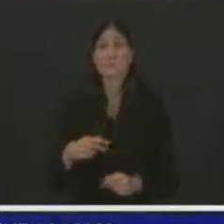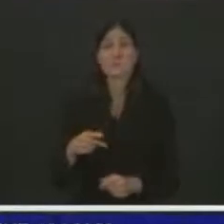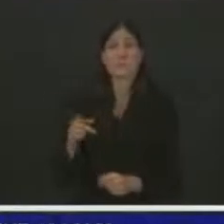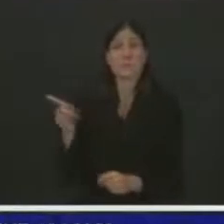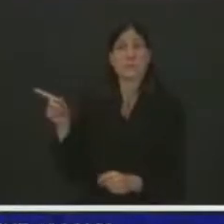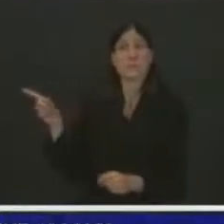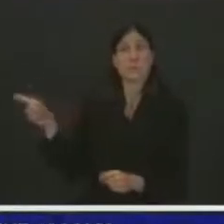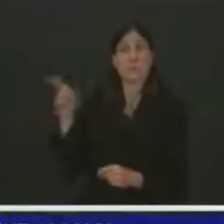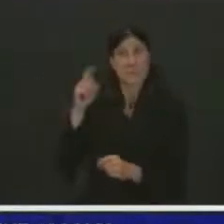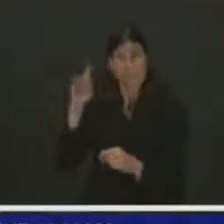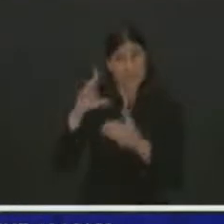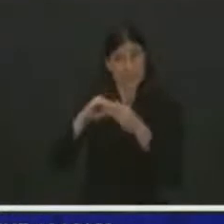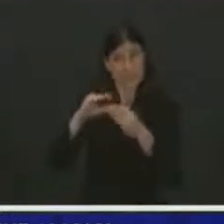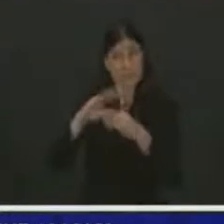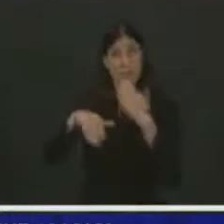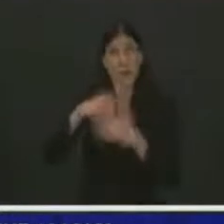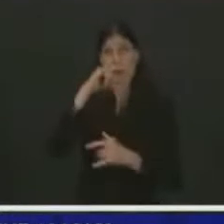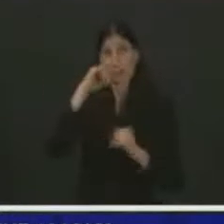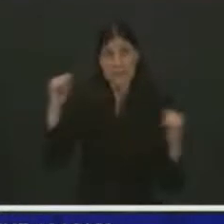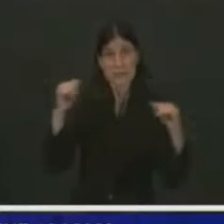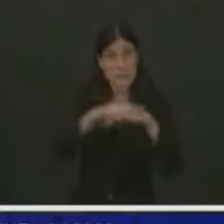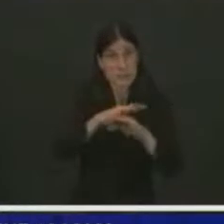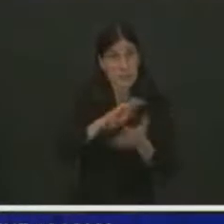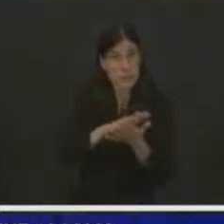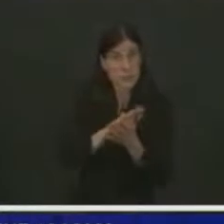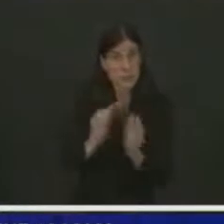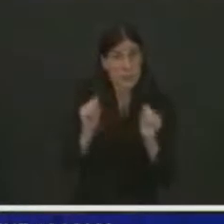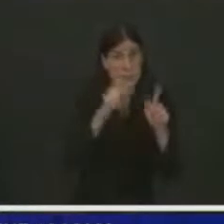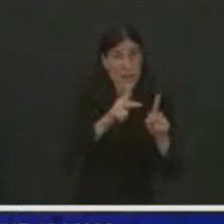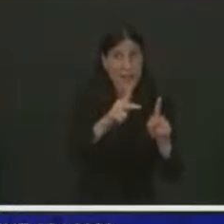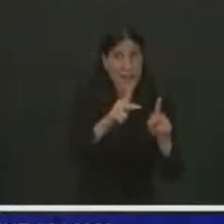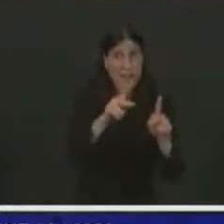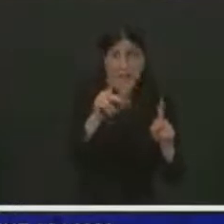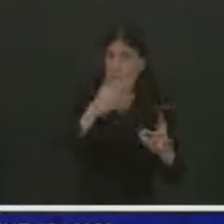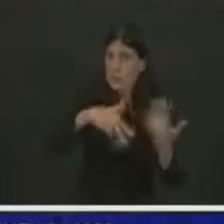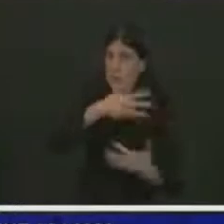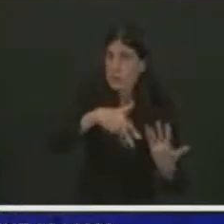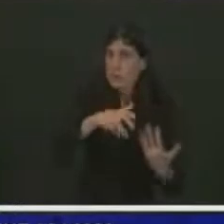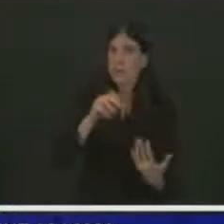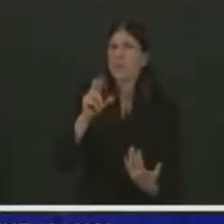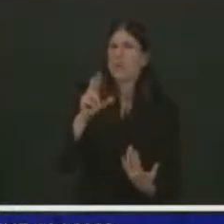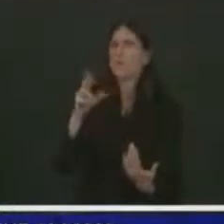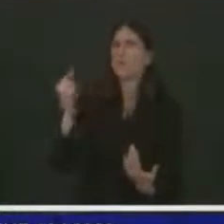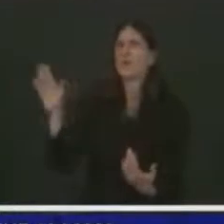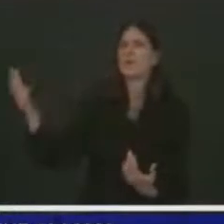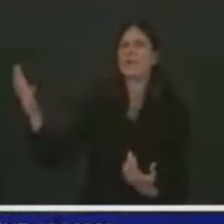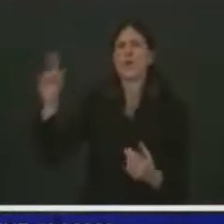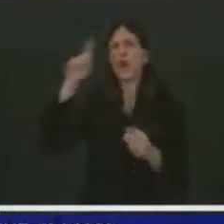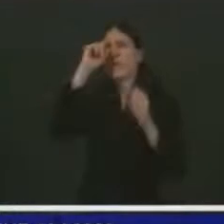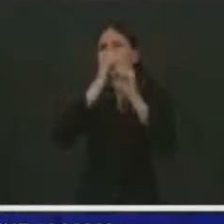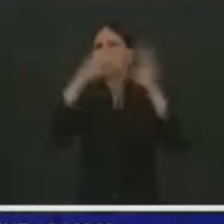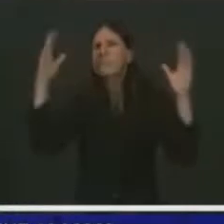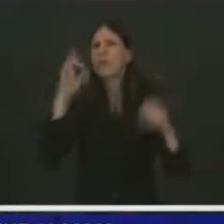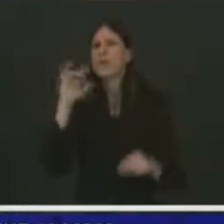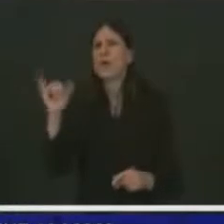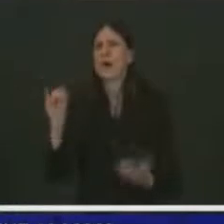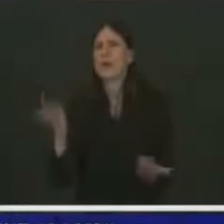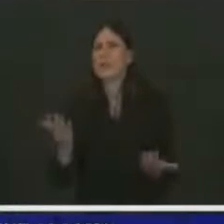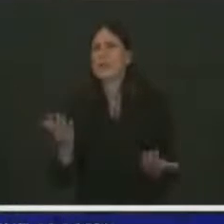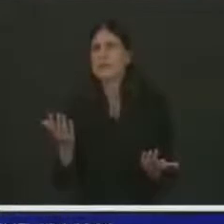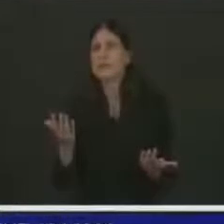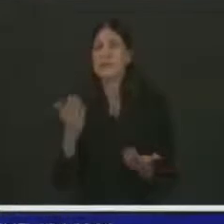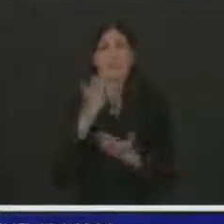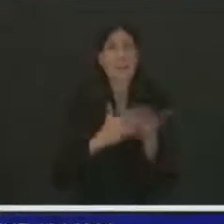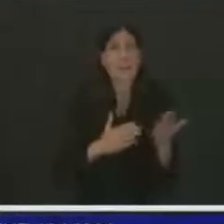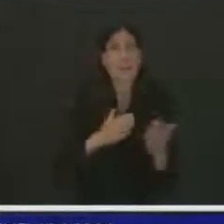and hybrids, but is your vision to have all kids in school at the same time, or could there be, again, like a day on and a day off, a week